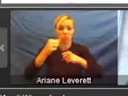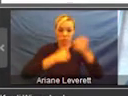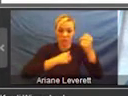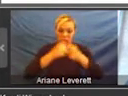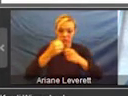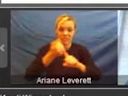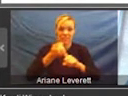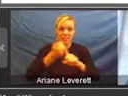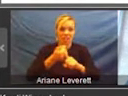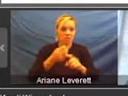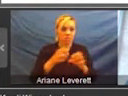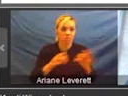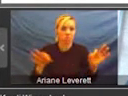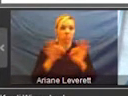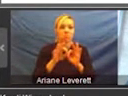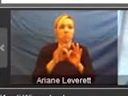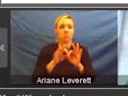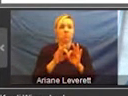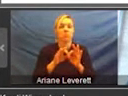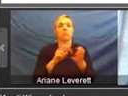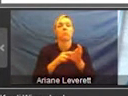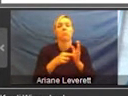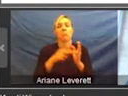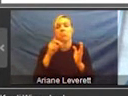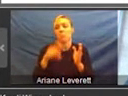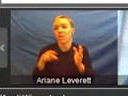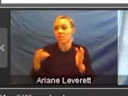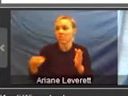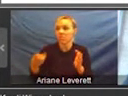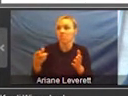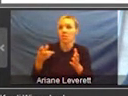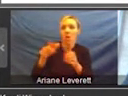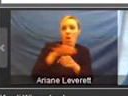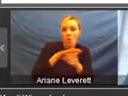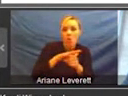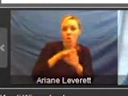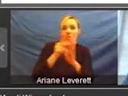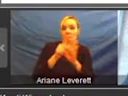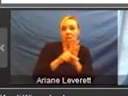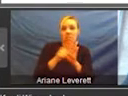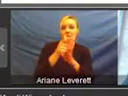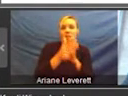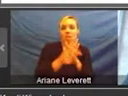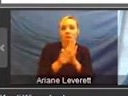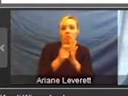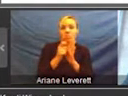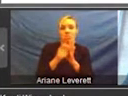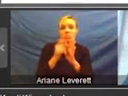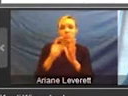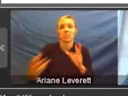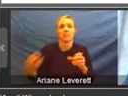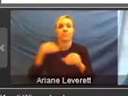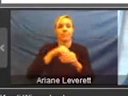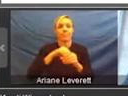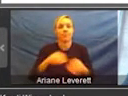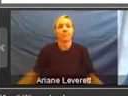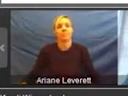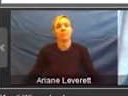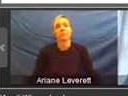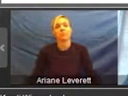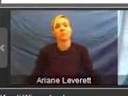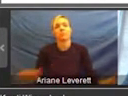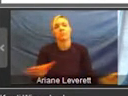buy-in of the local policy level where that's possible. And principle 7, reuse